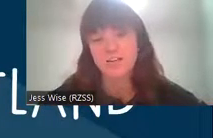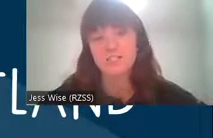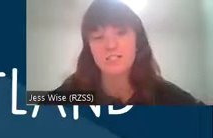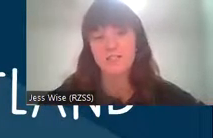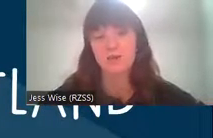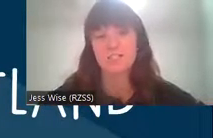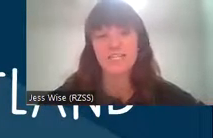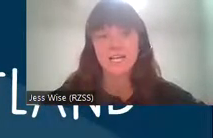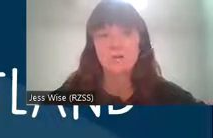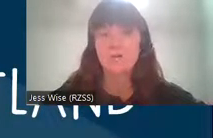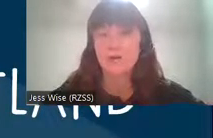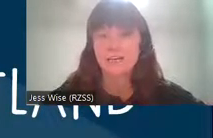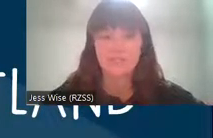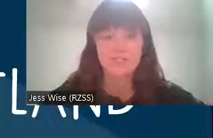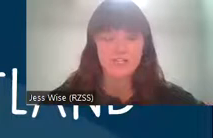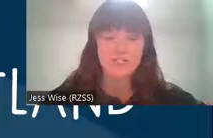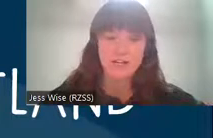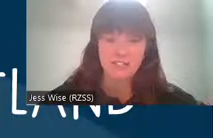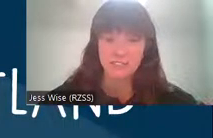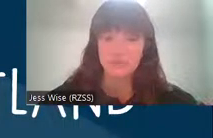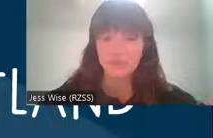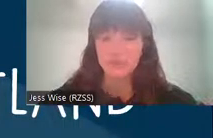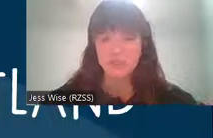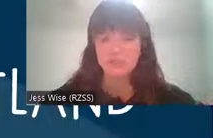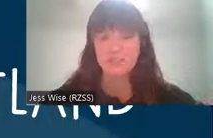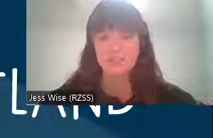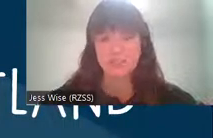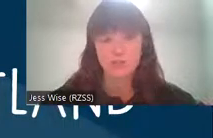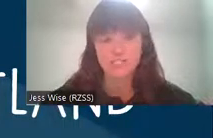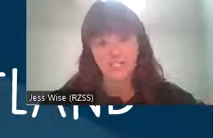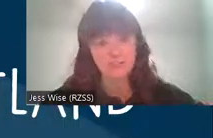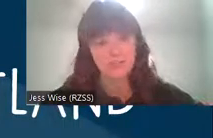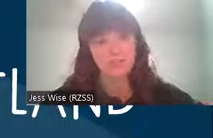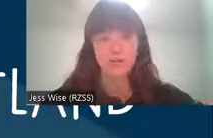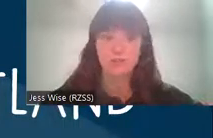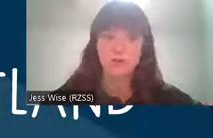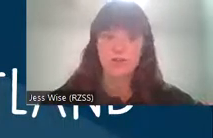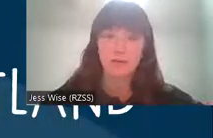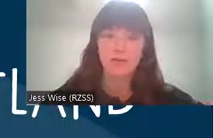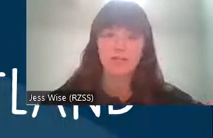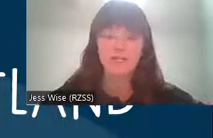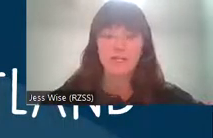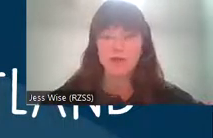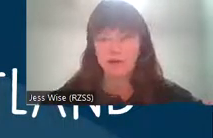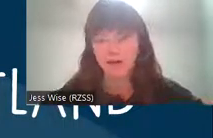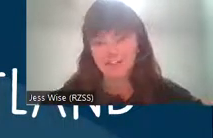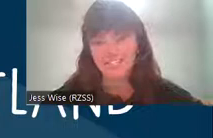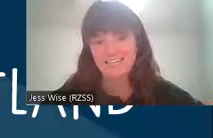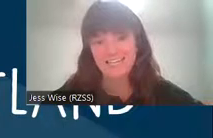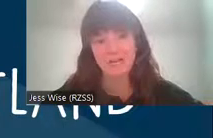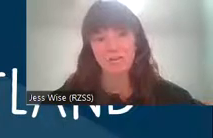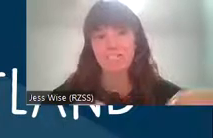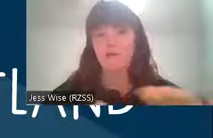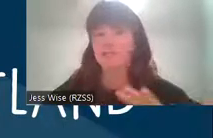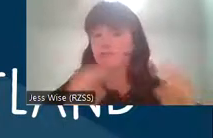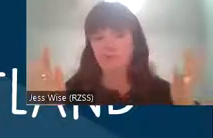Zoological Society of Scotland. We're a wildlife conservation charity with two sites in Scotland, Edinburgh Zoo and Highland Wildlife Park. But our